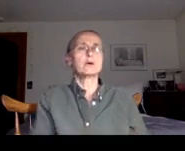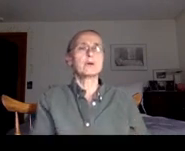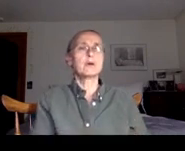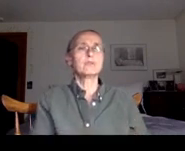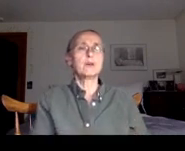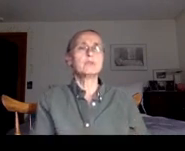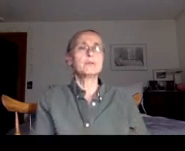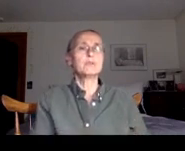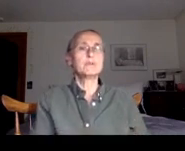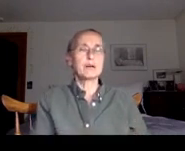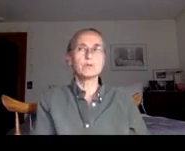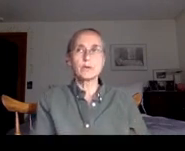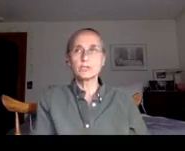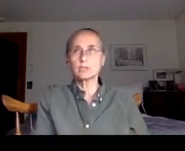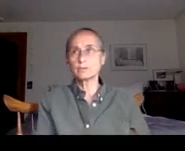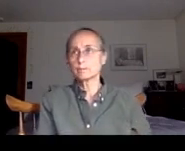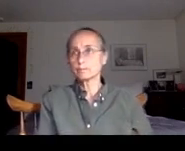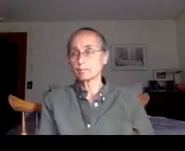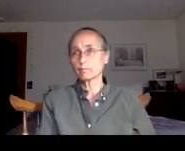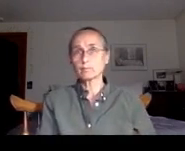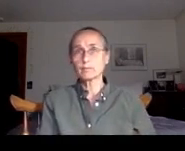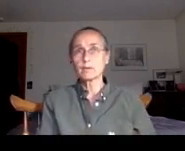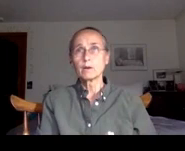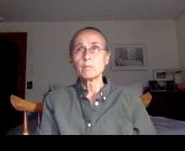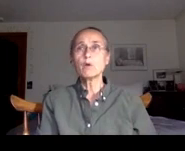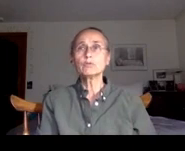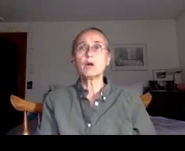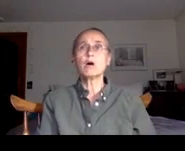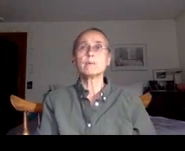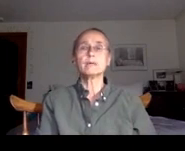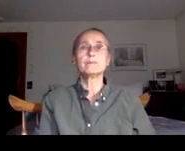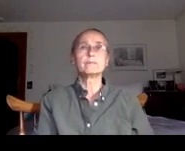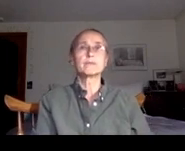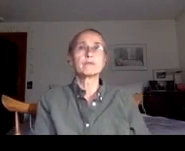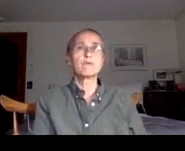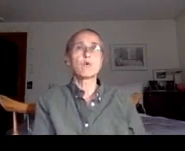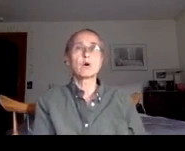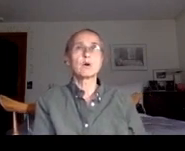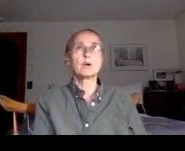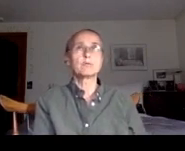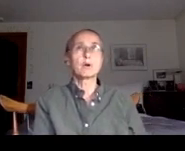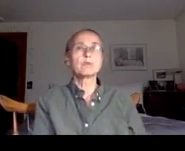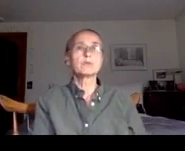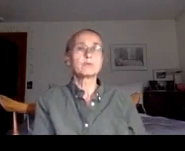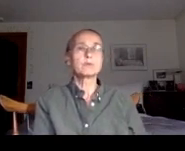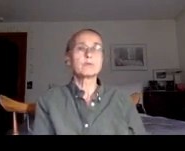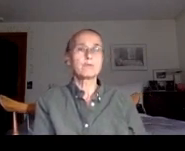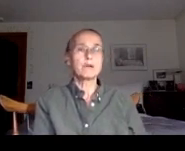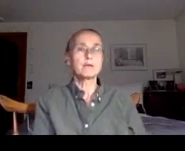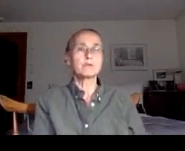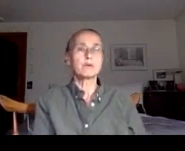for assessments and evaluations? Most common for birth to